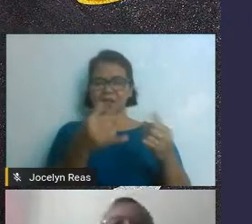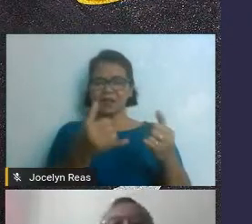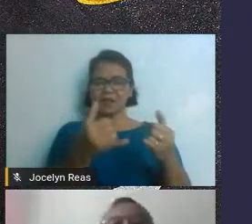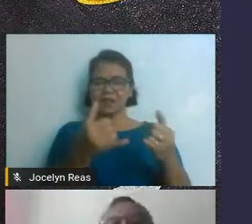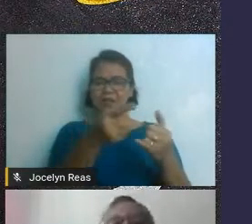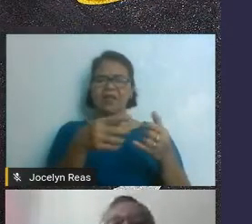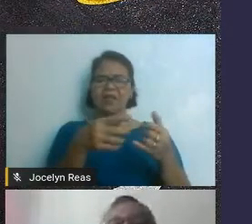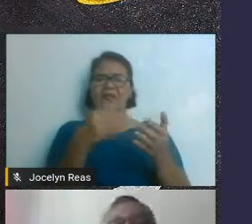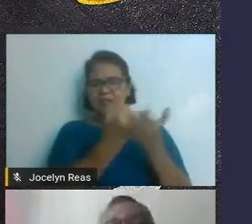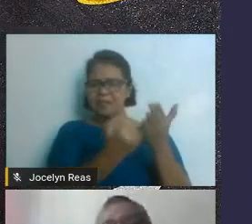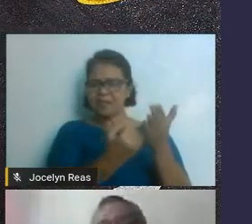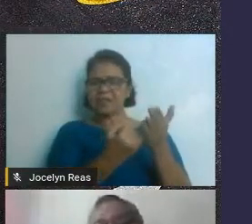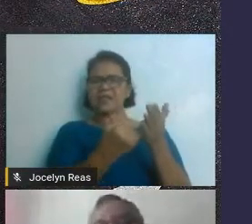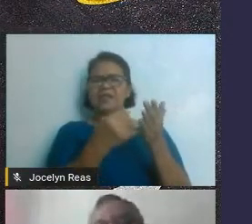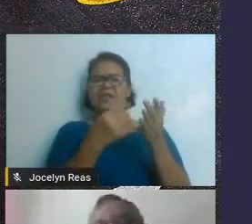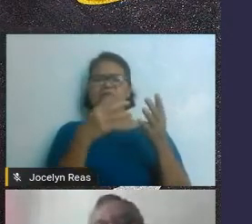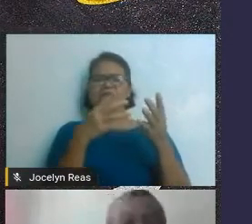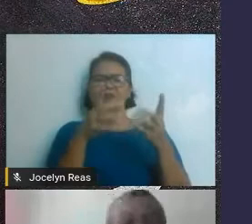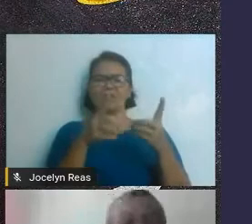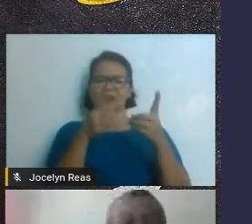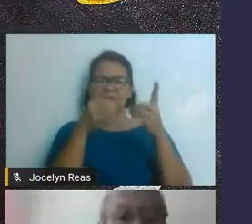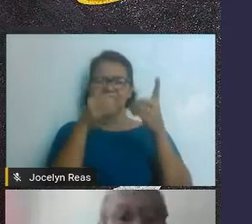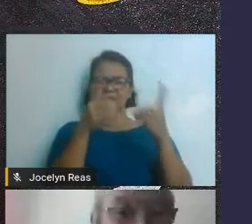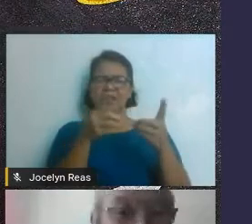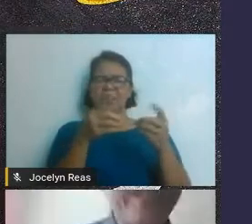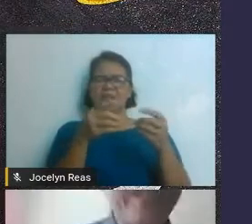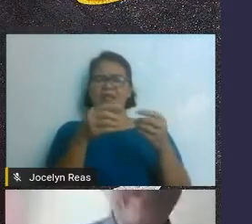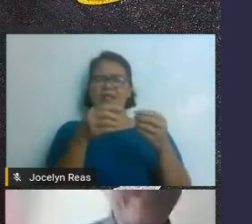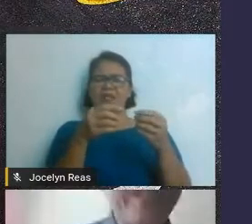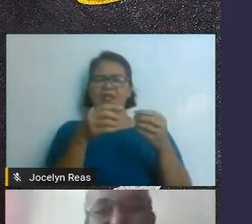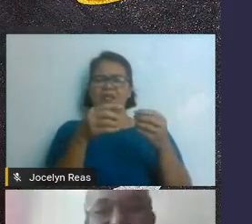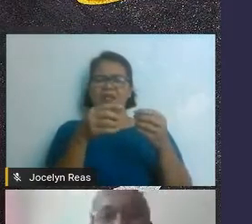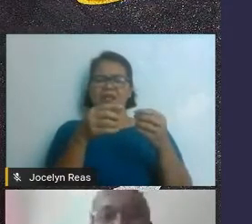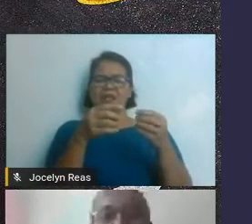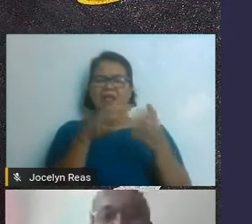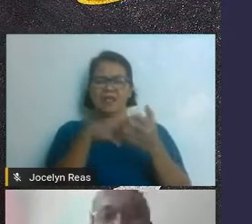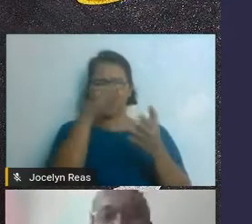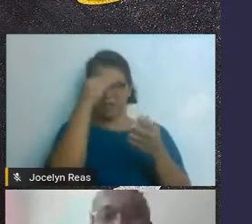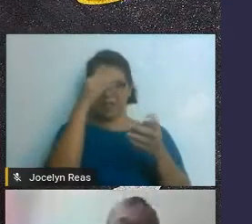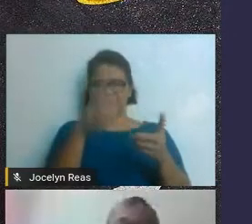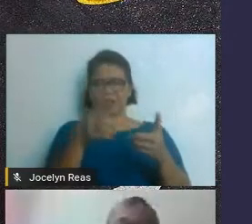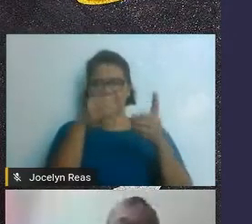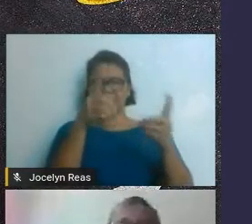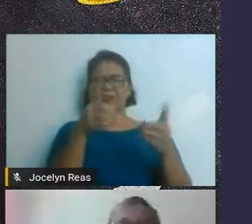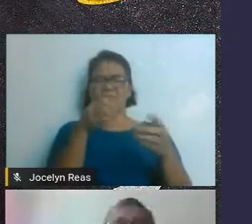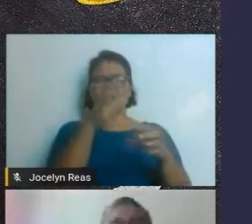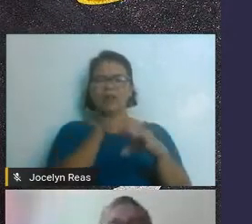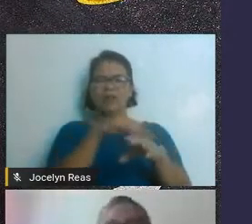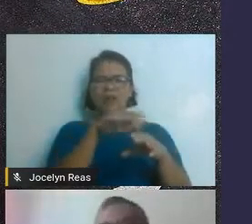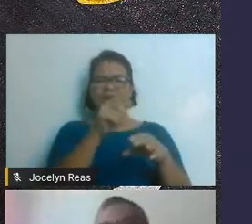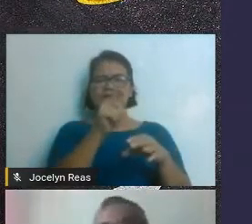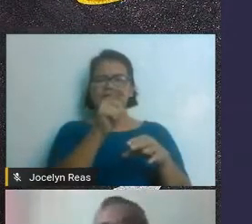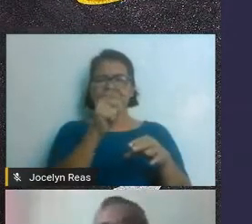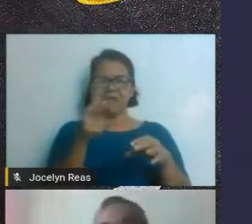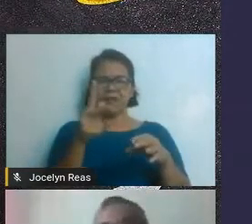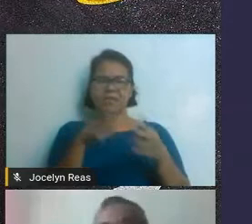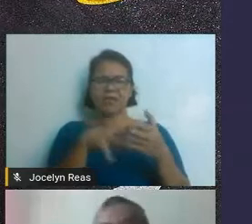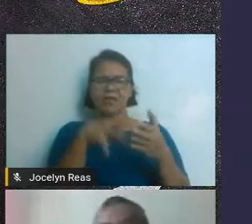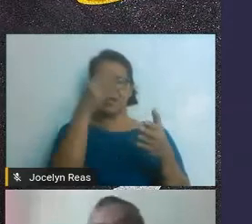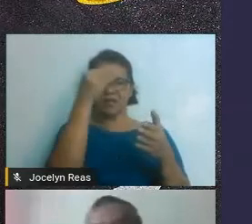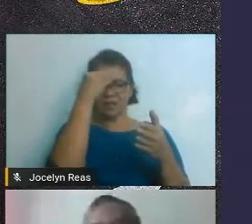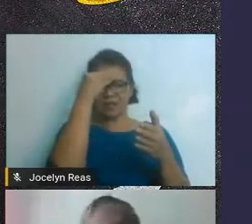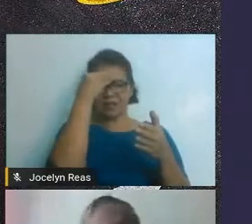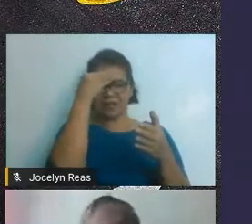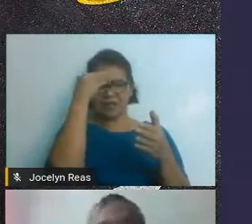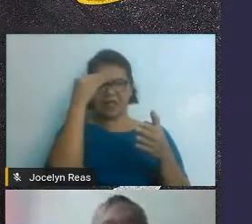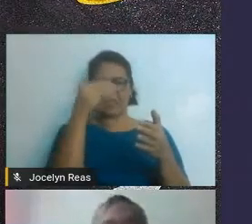learning delivery modalities na ito, sila nag-propose, and we discussed ways to make it clearer to everybody who